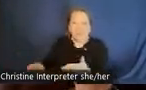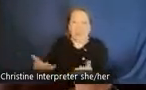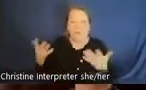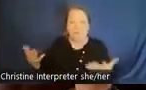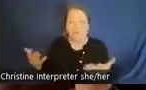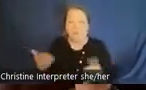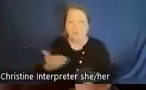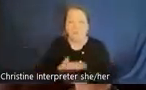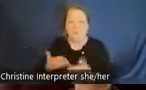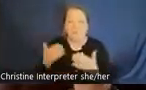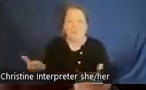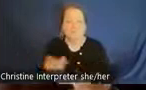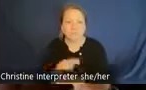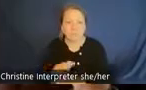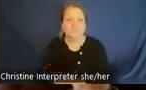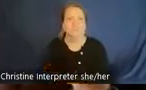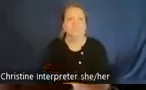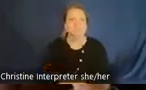When asked if they would benefit,